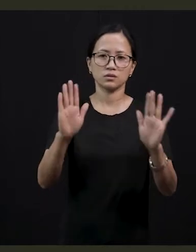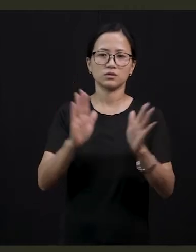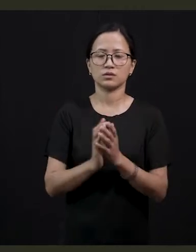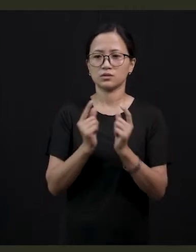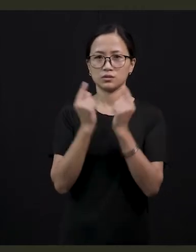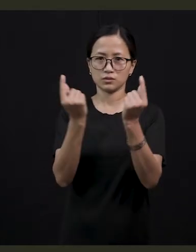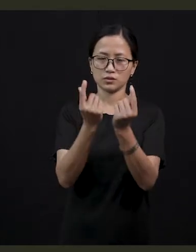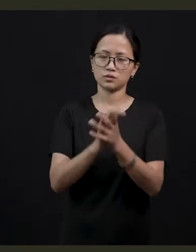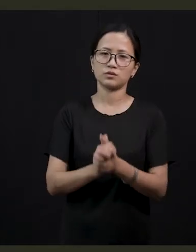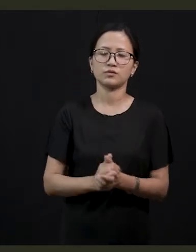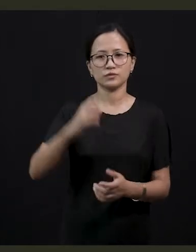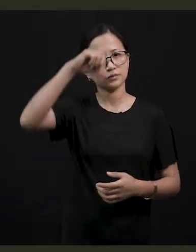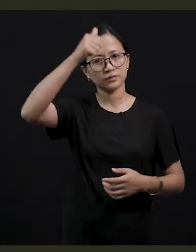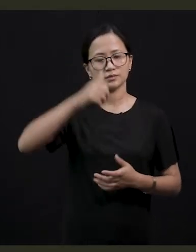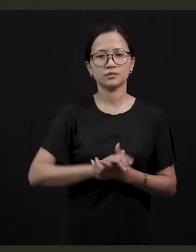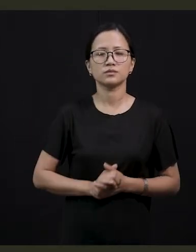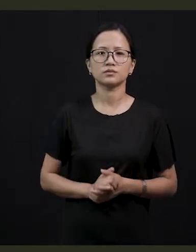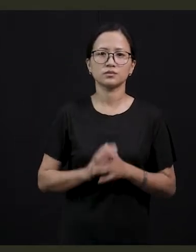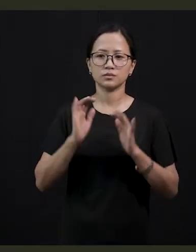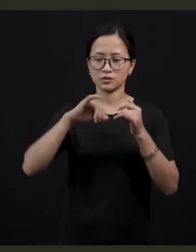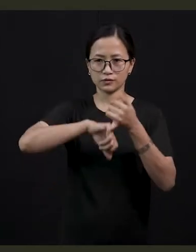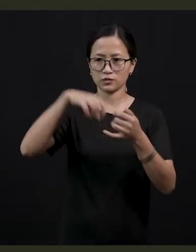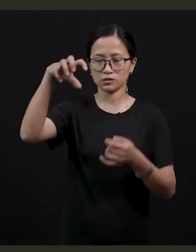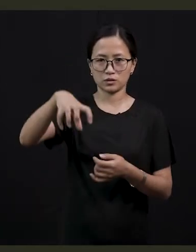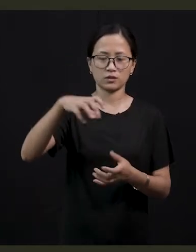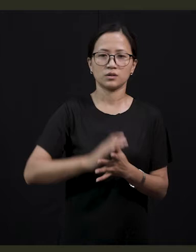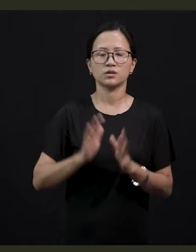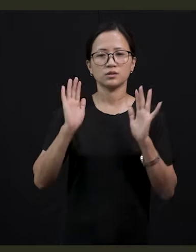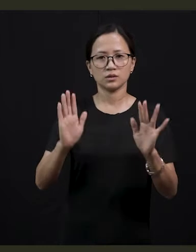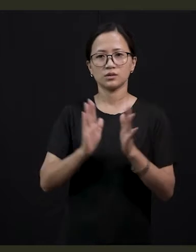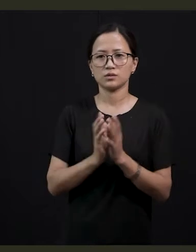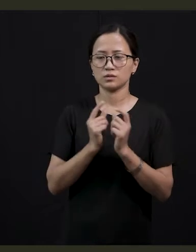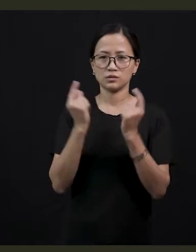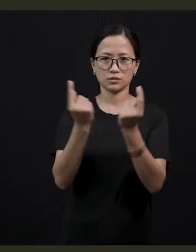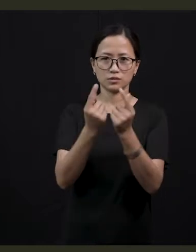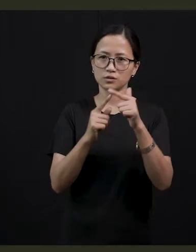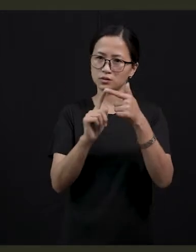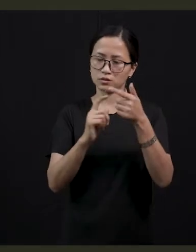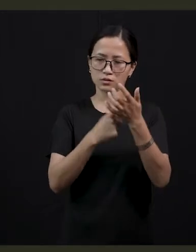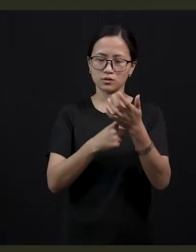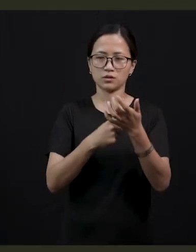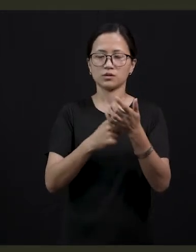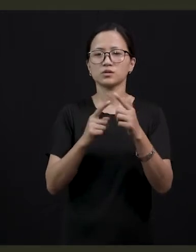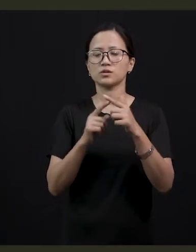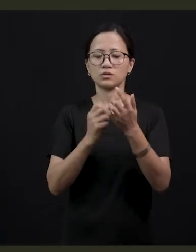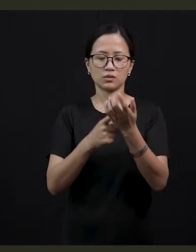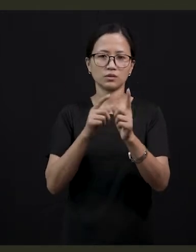have the Union of India, then you have the state, and then you have your union territories.